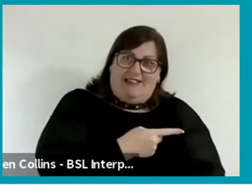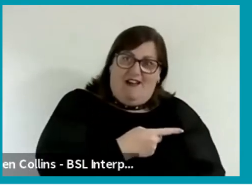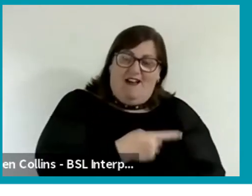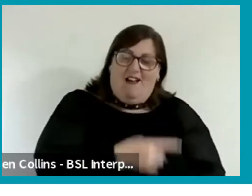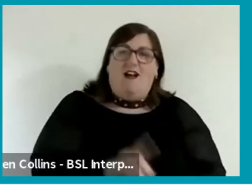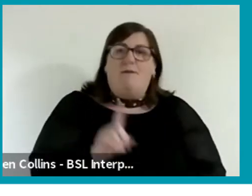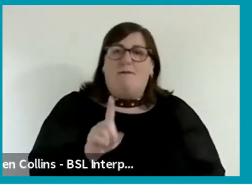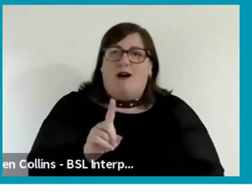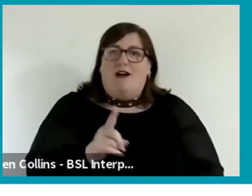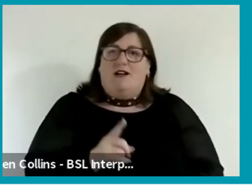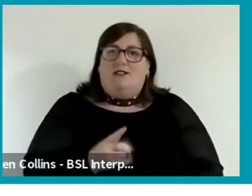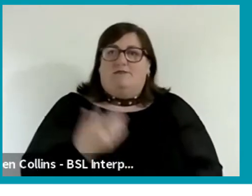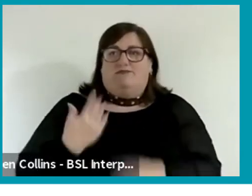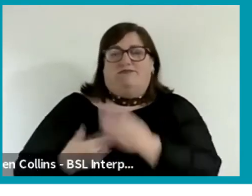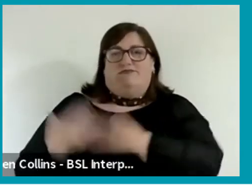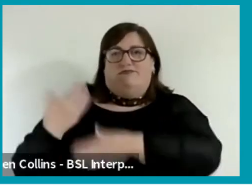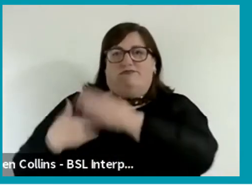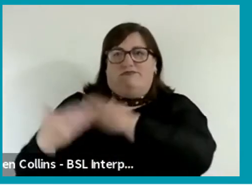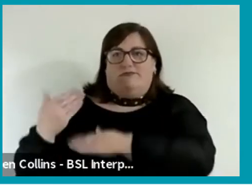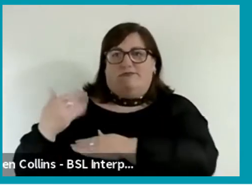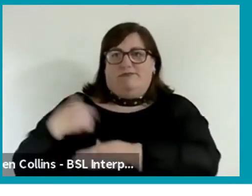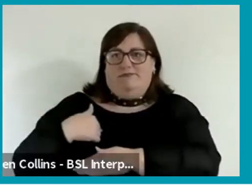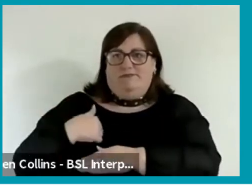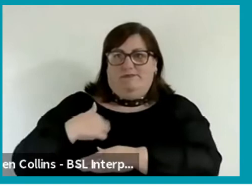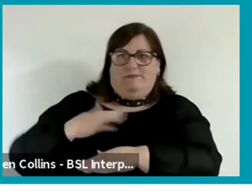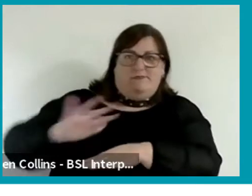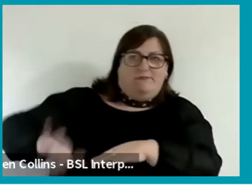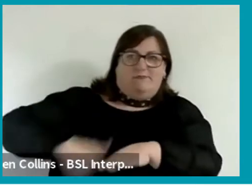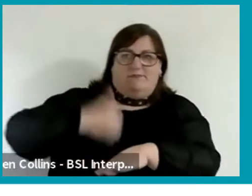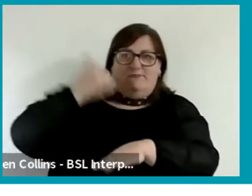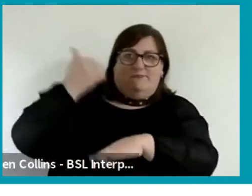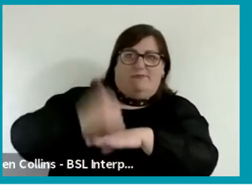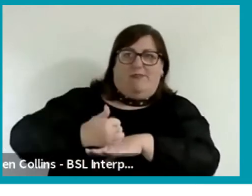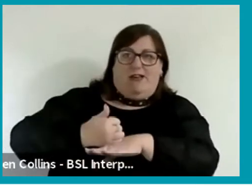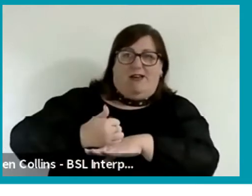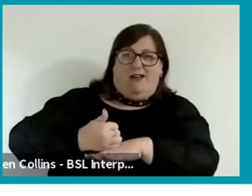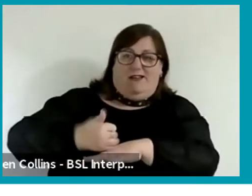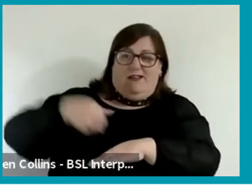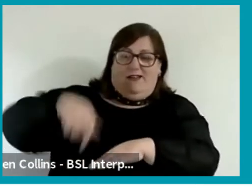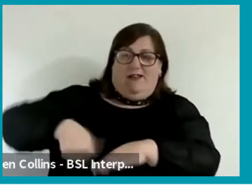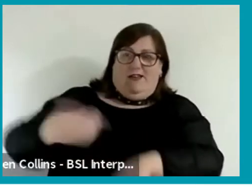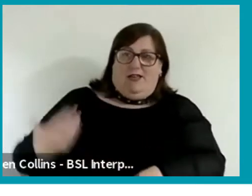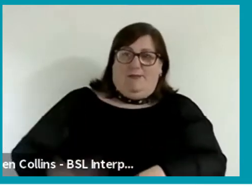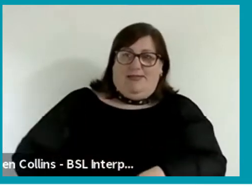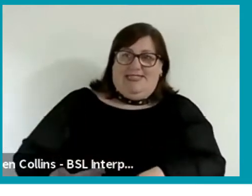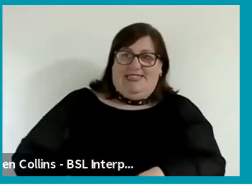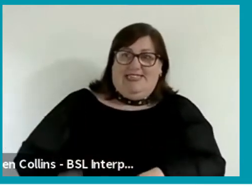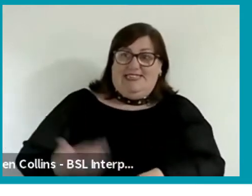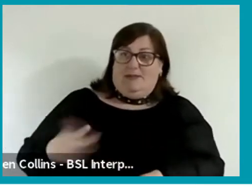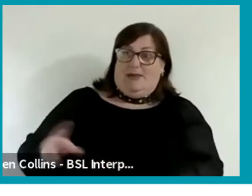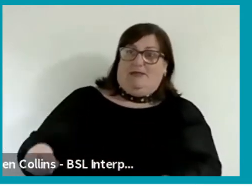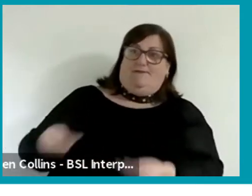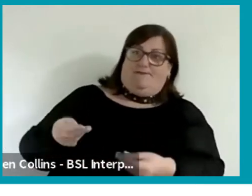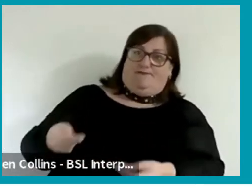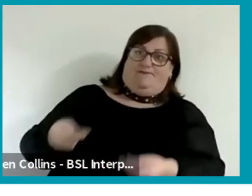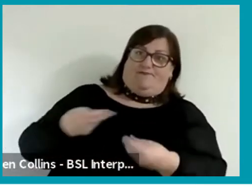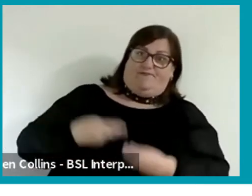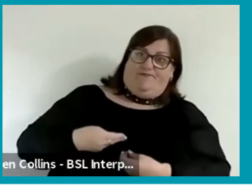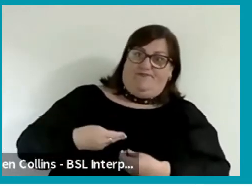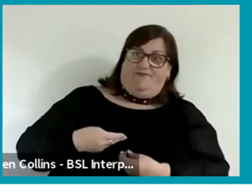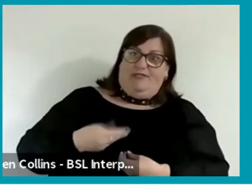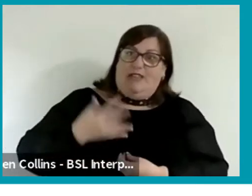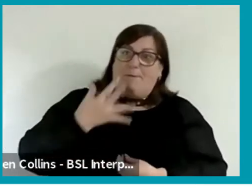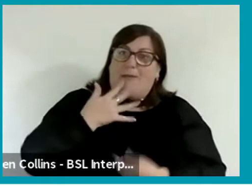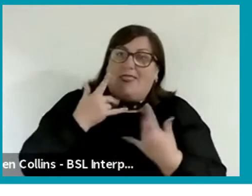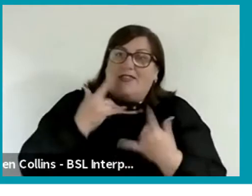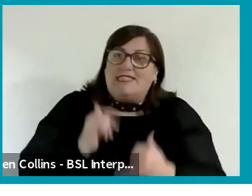ago, I was with one of the founders of the business, Rob Brophy. He interviewed me. It's very, very different back then. He gave me a simple maths test under pressure, 5 minutes to